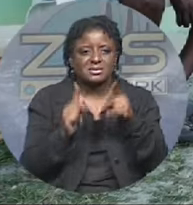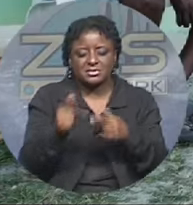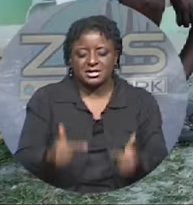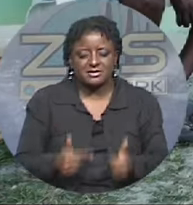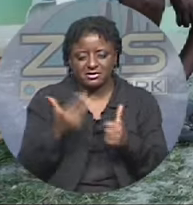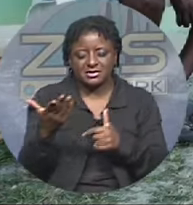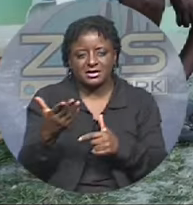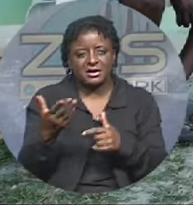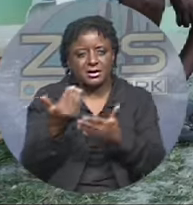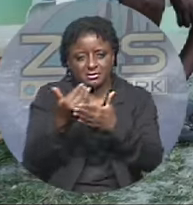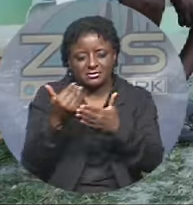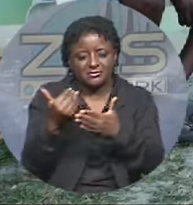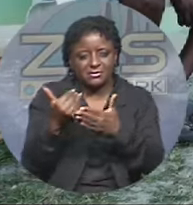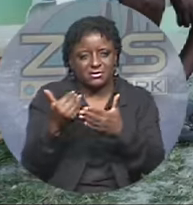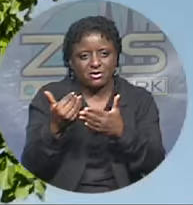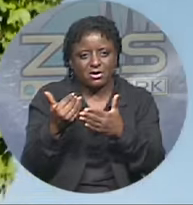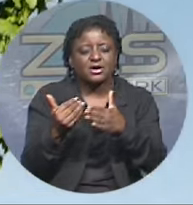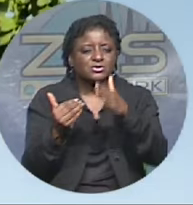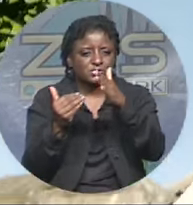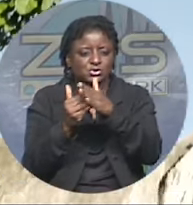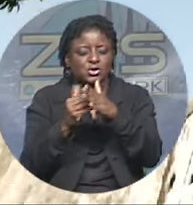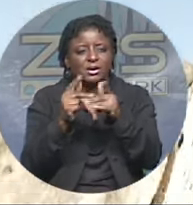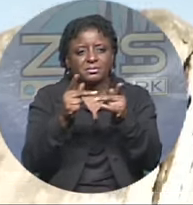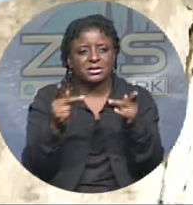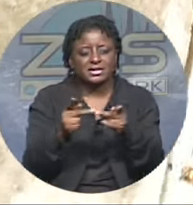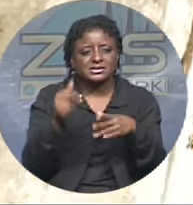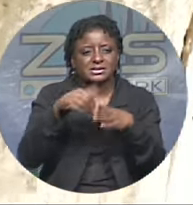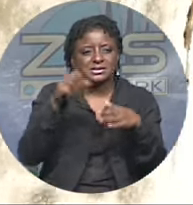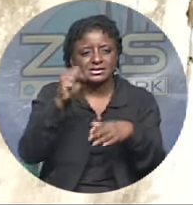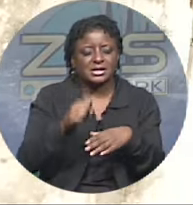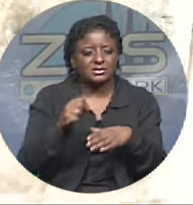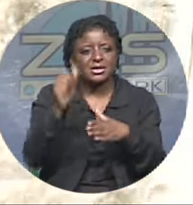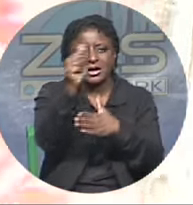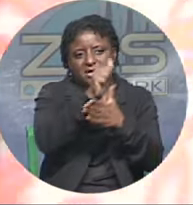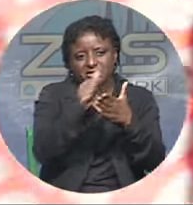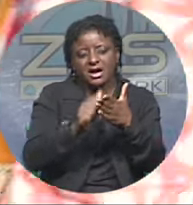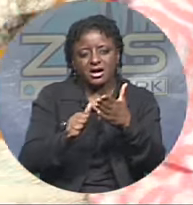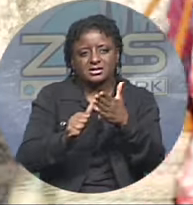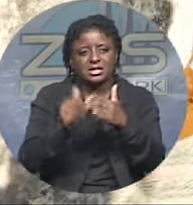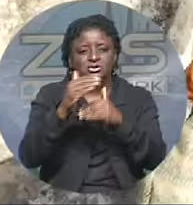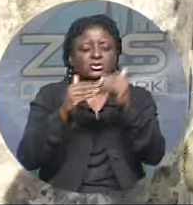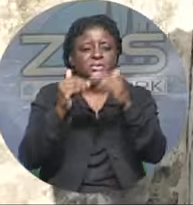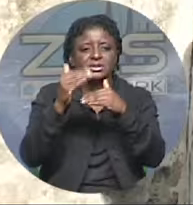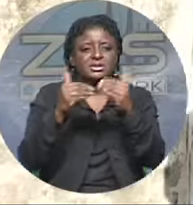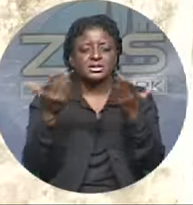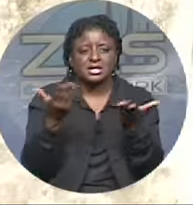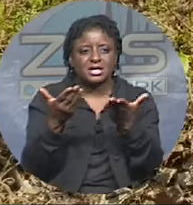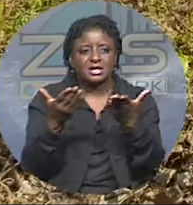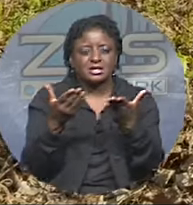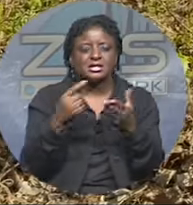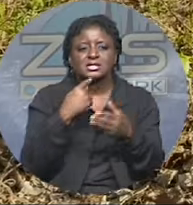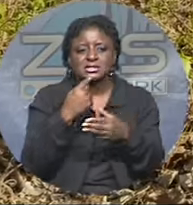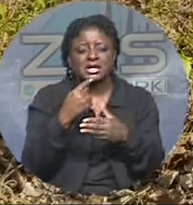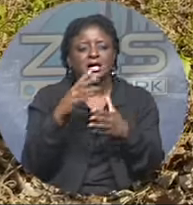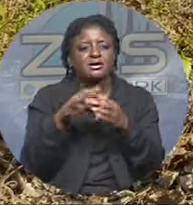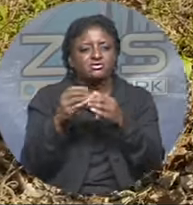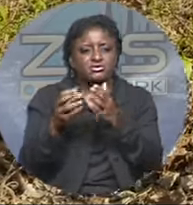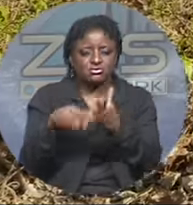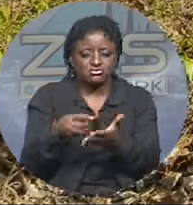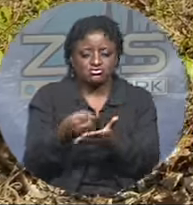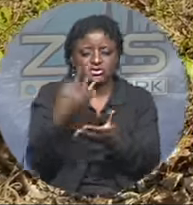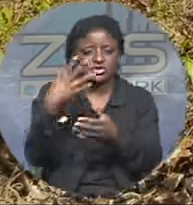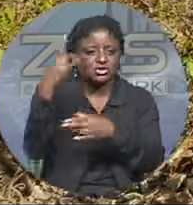a place of prominence in the South. The architectural ruins here speak of the rich history of the former Fortune